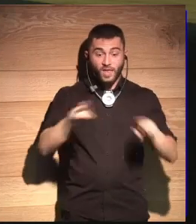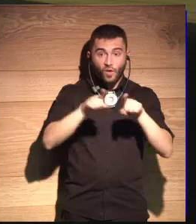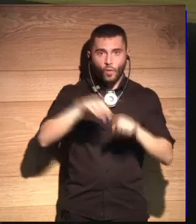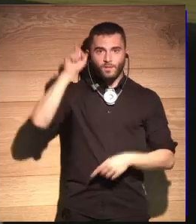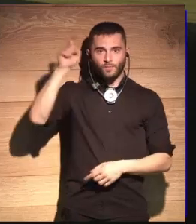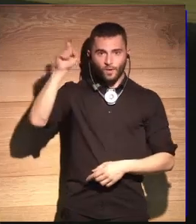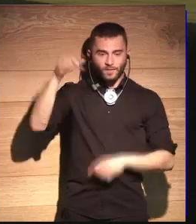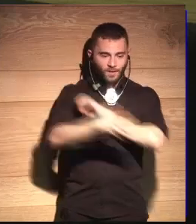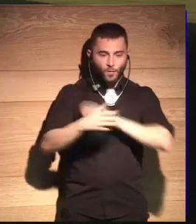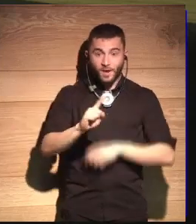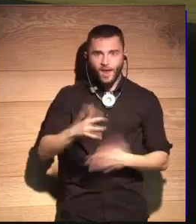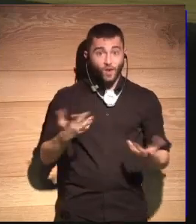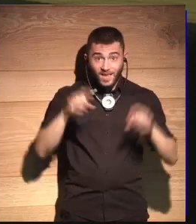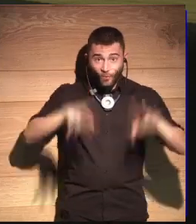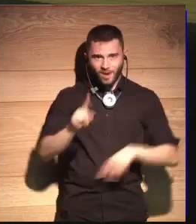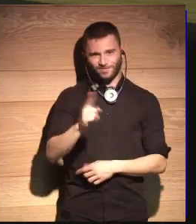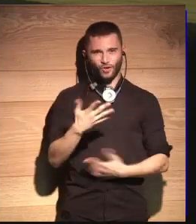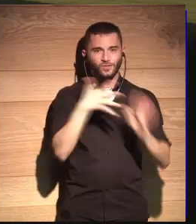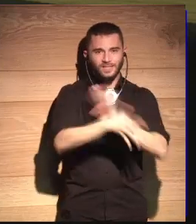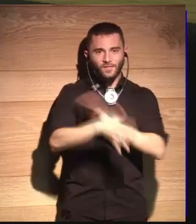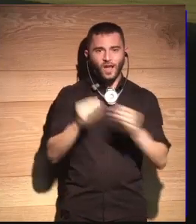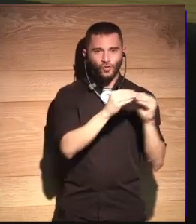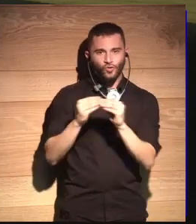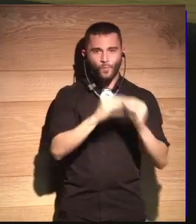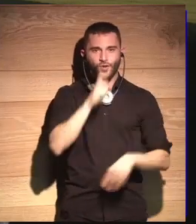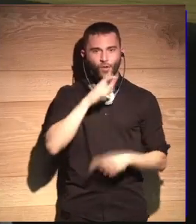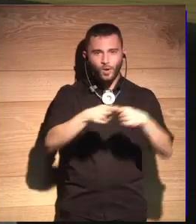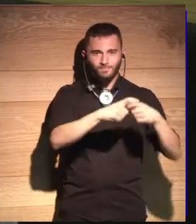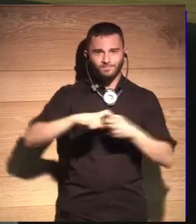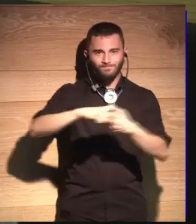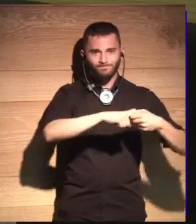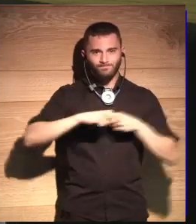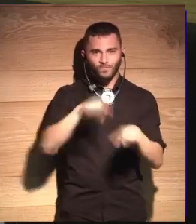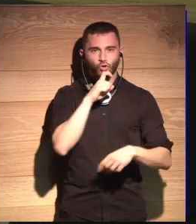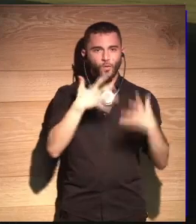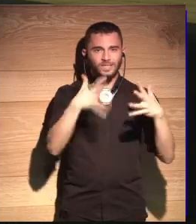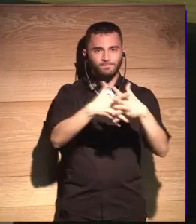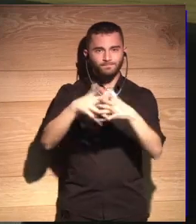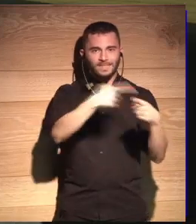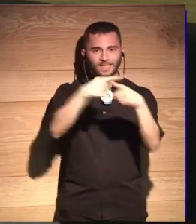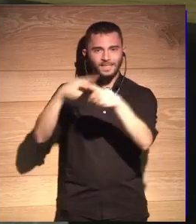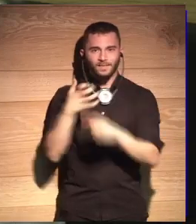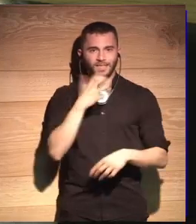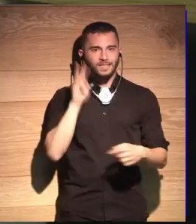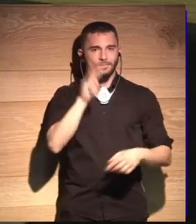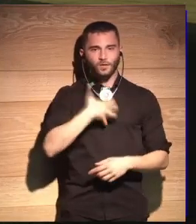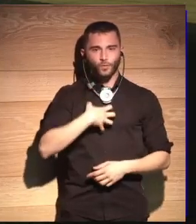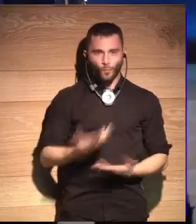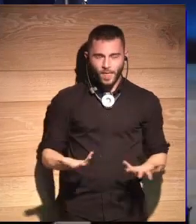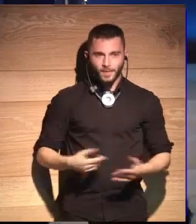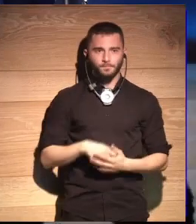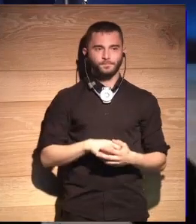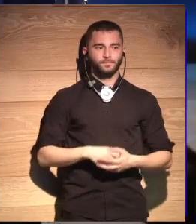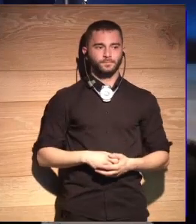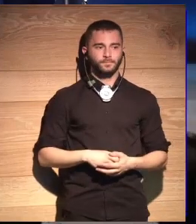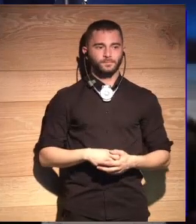hierarchy, but now the working conditions are very precarious. And so how can you build something when you